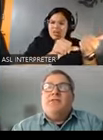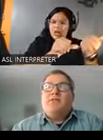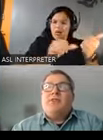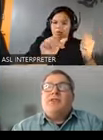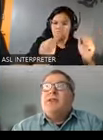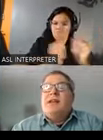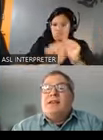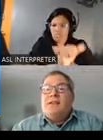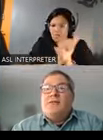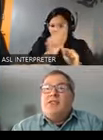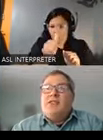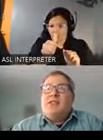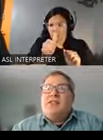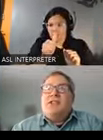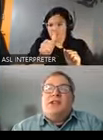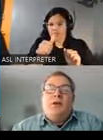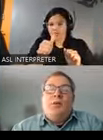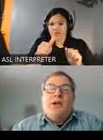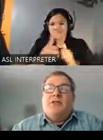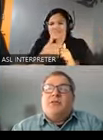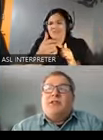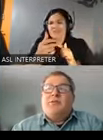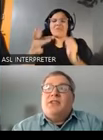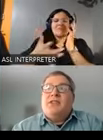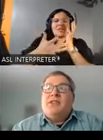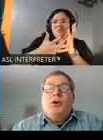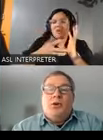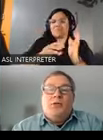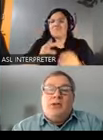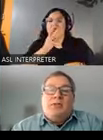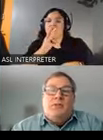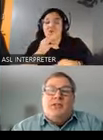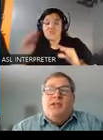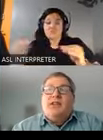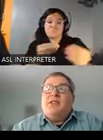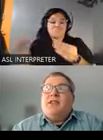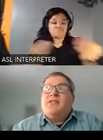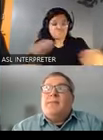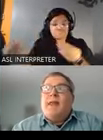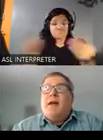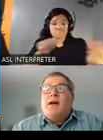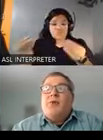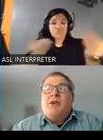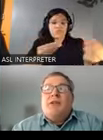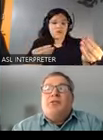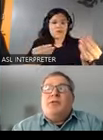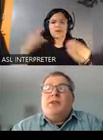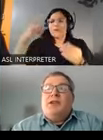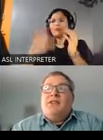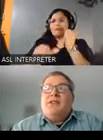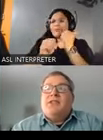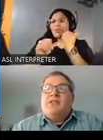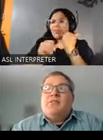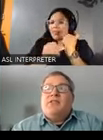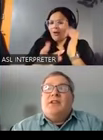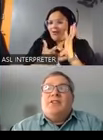critical infrastructure, like information technology, water, transportation, or critical community lifelines. We want to be able to